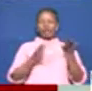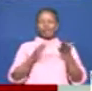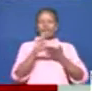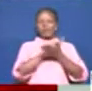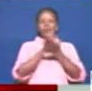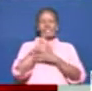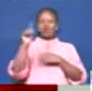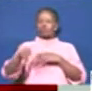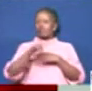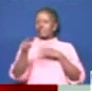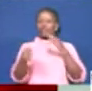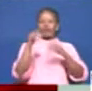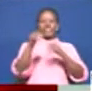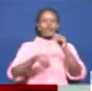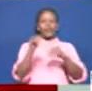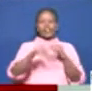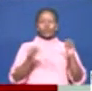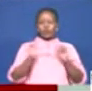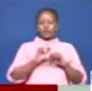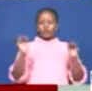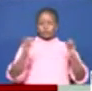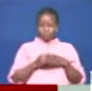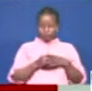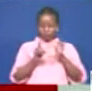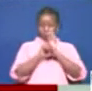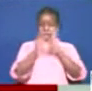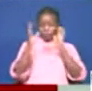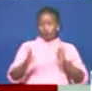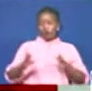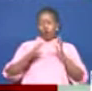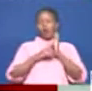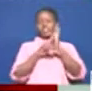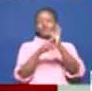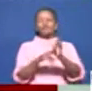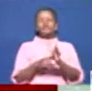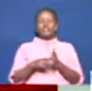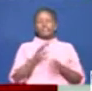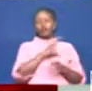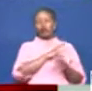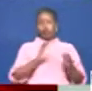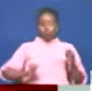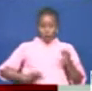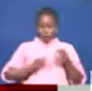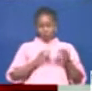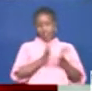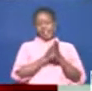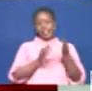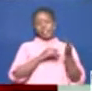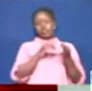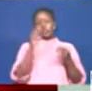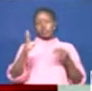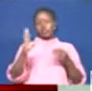elections. Lawyer Abdikarim Mohammed, representing IEBC commissioners Molu Boya and Professor Abdi Guliye,